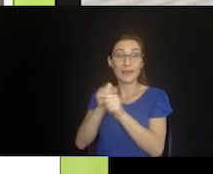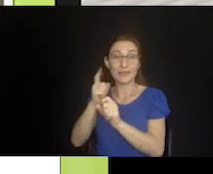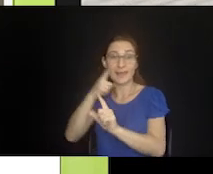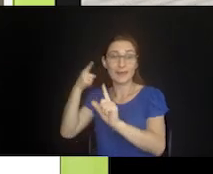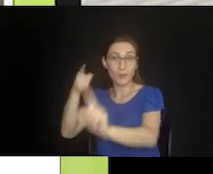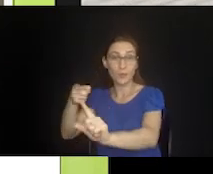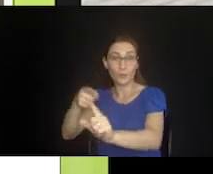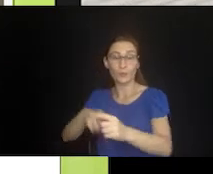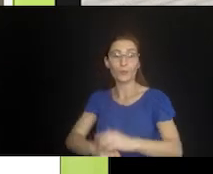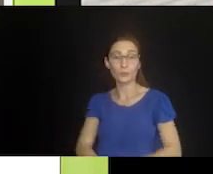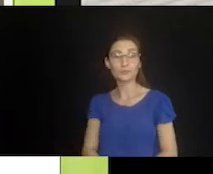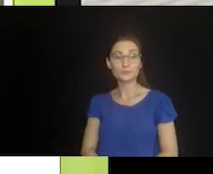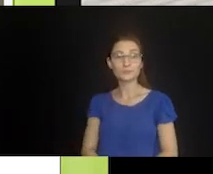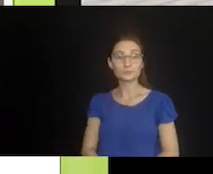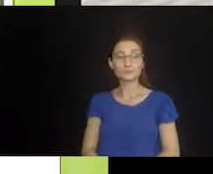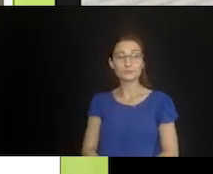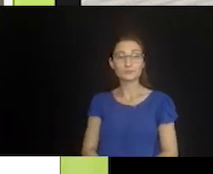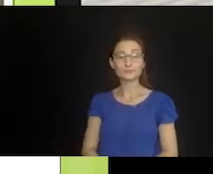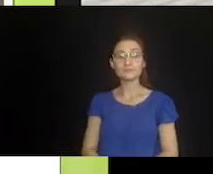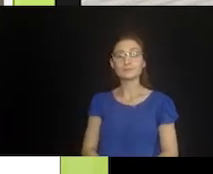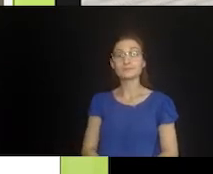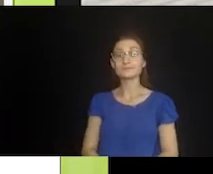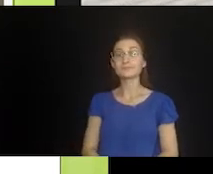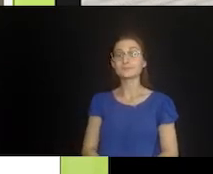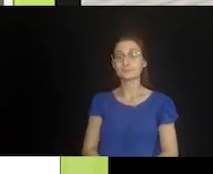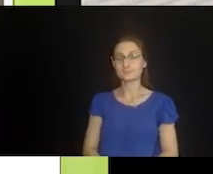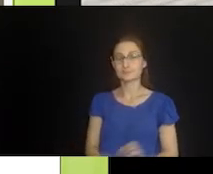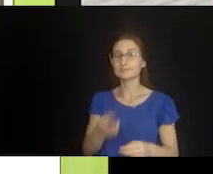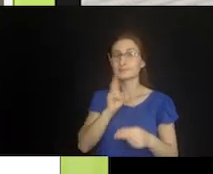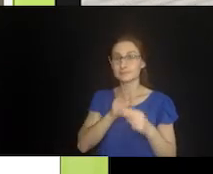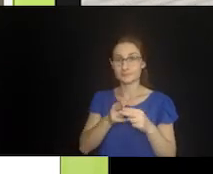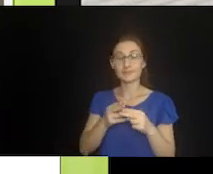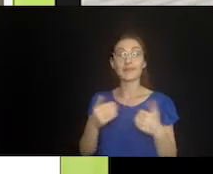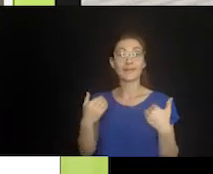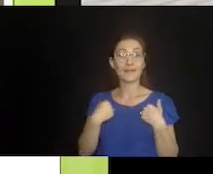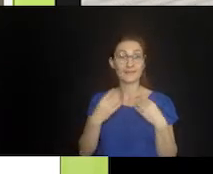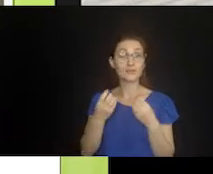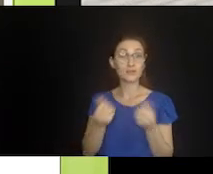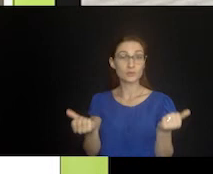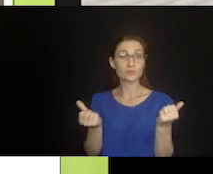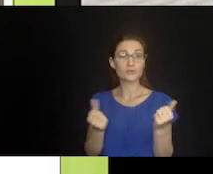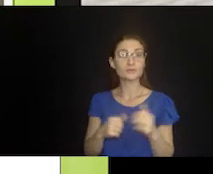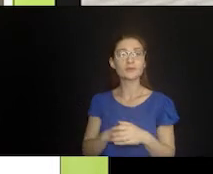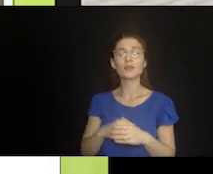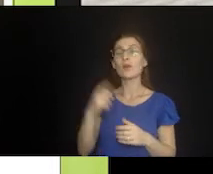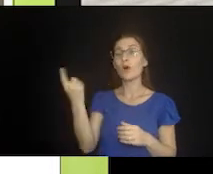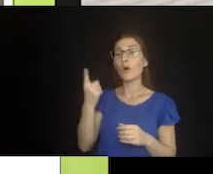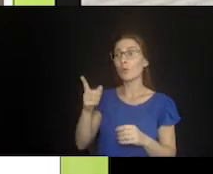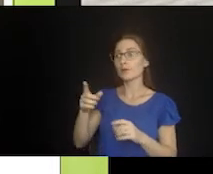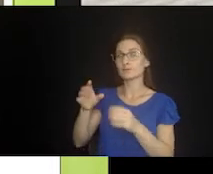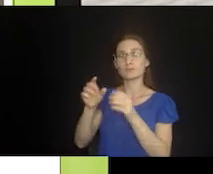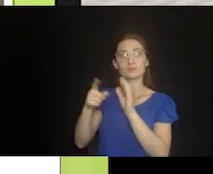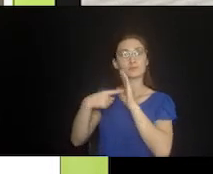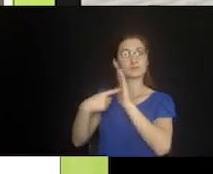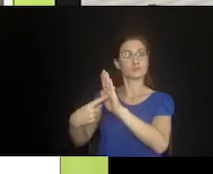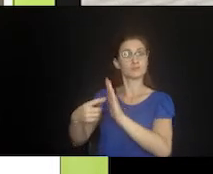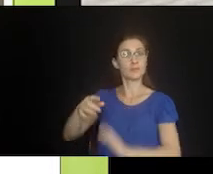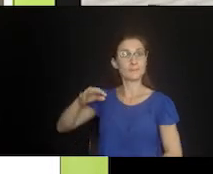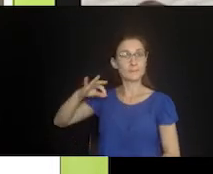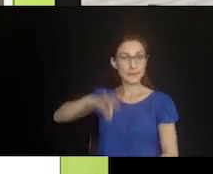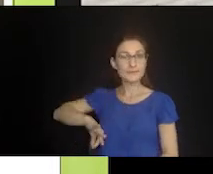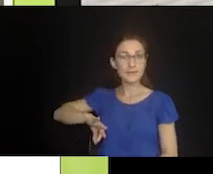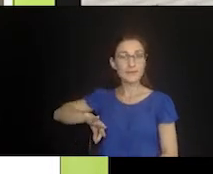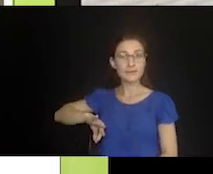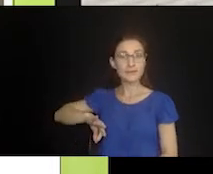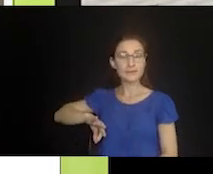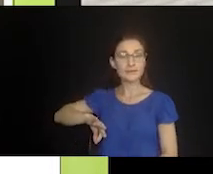get something that you want. I talked about having a potential solution, and always point out